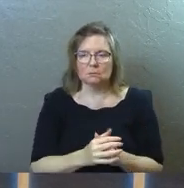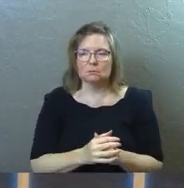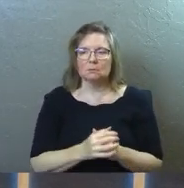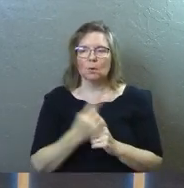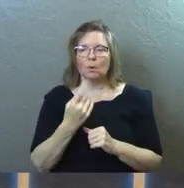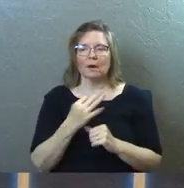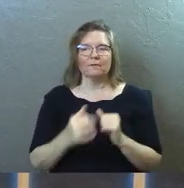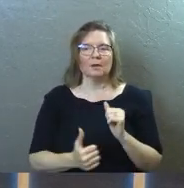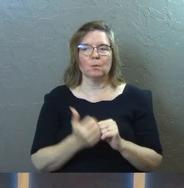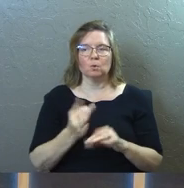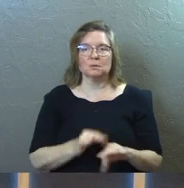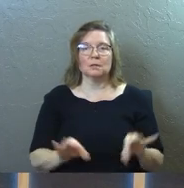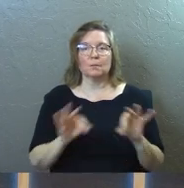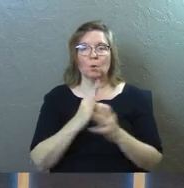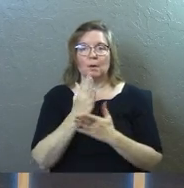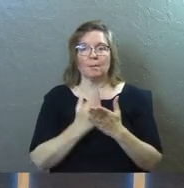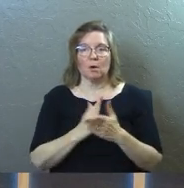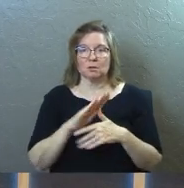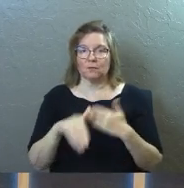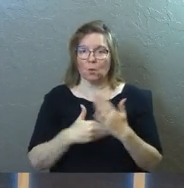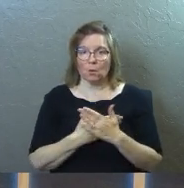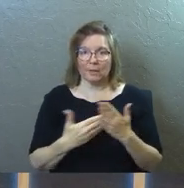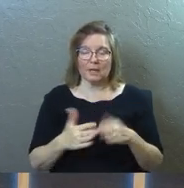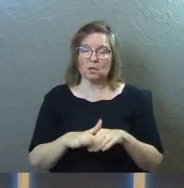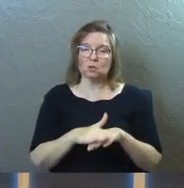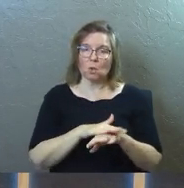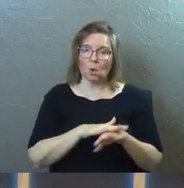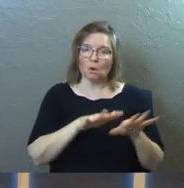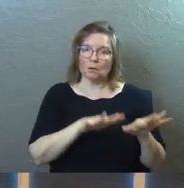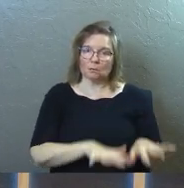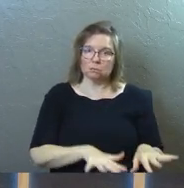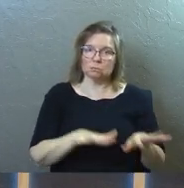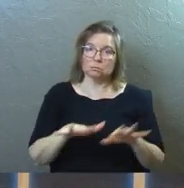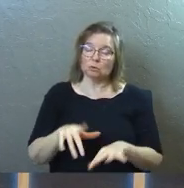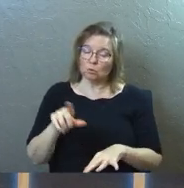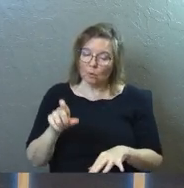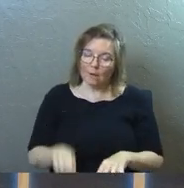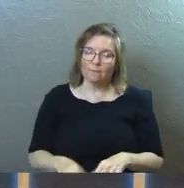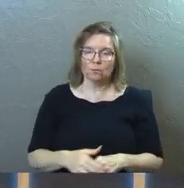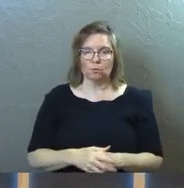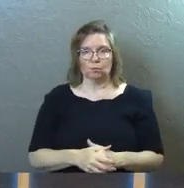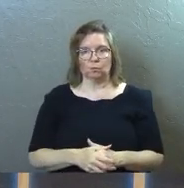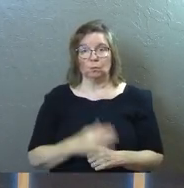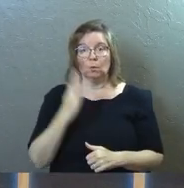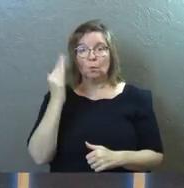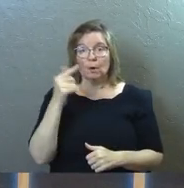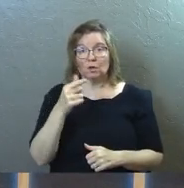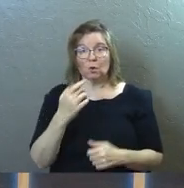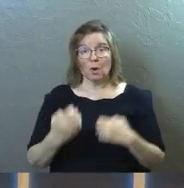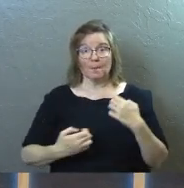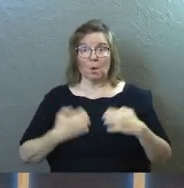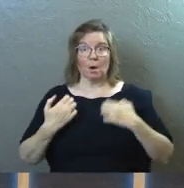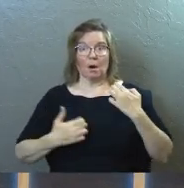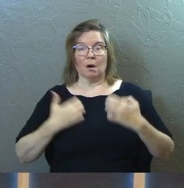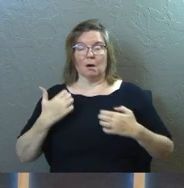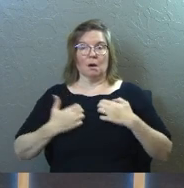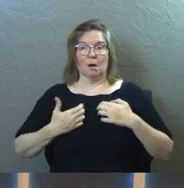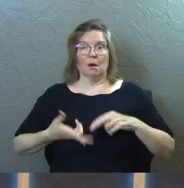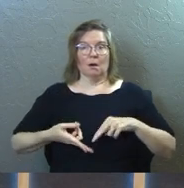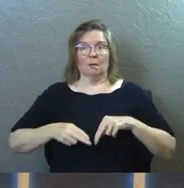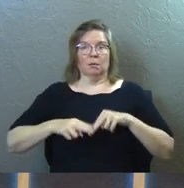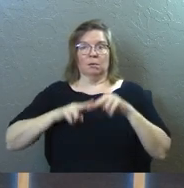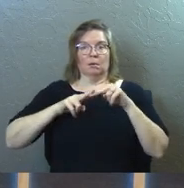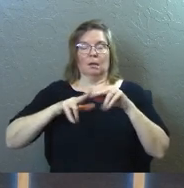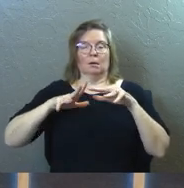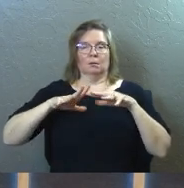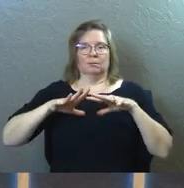This is one of the most important steps in the whole thing. Slow down. You have to, because you're emotional and you